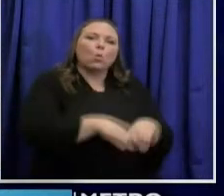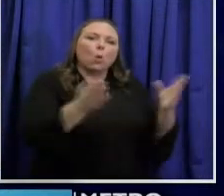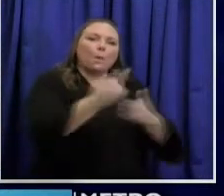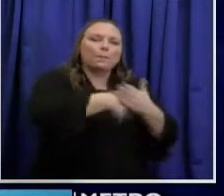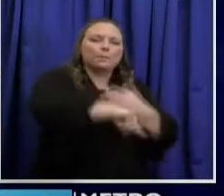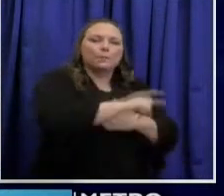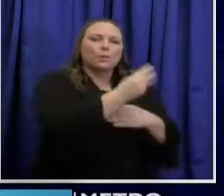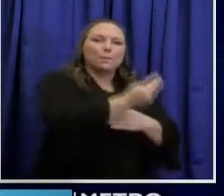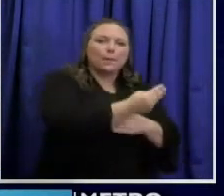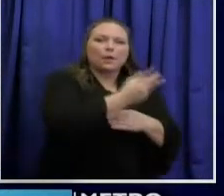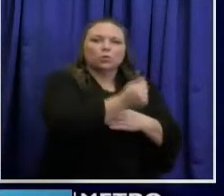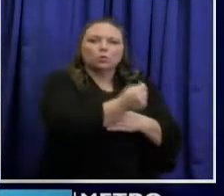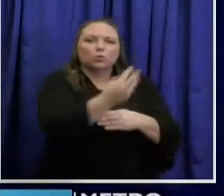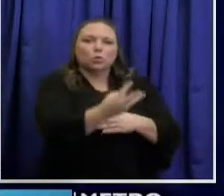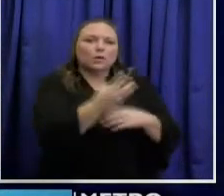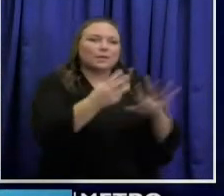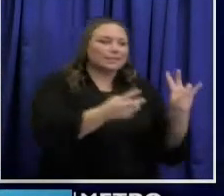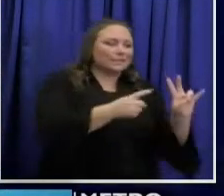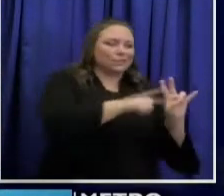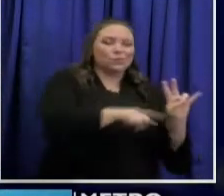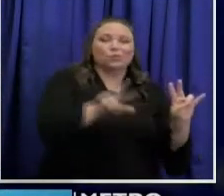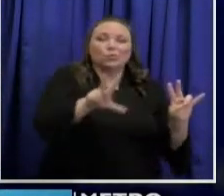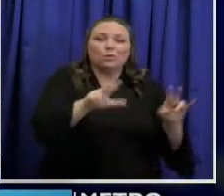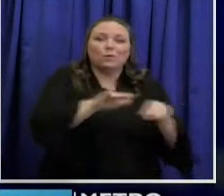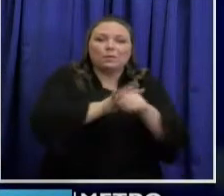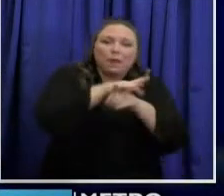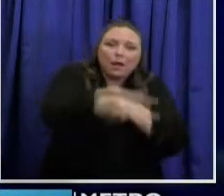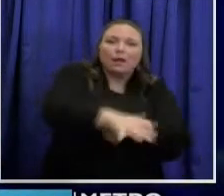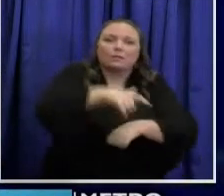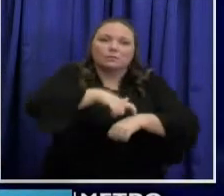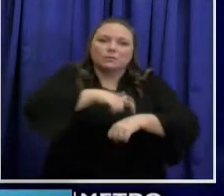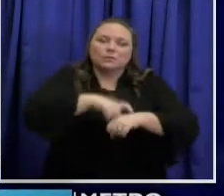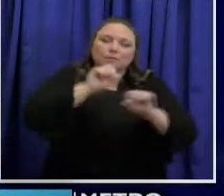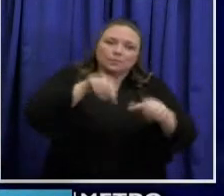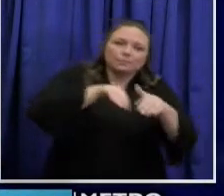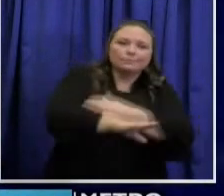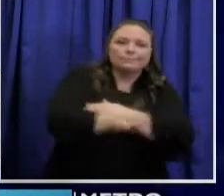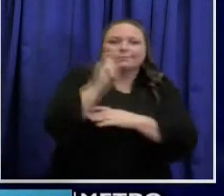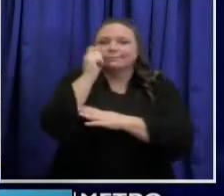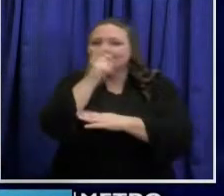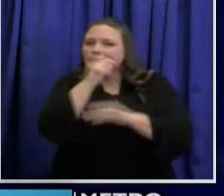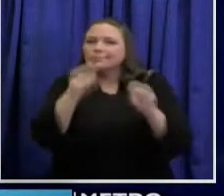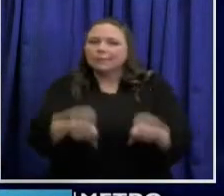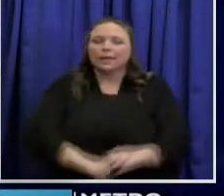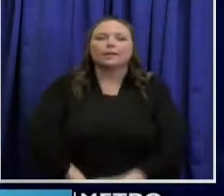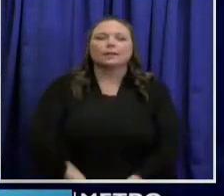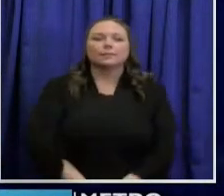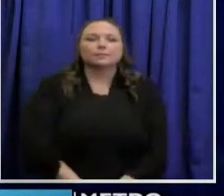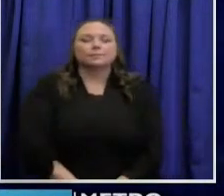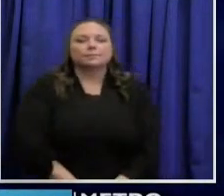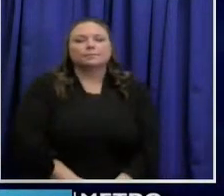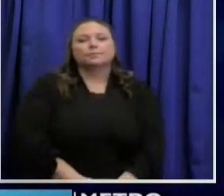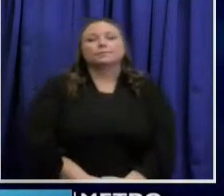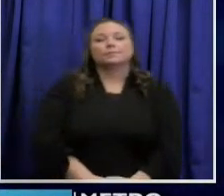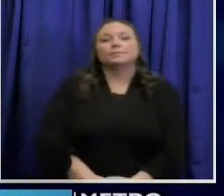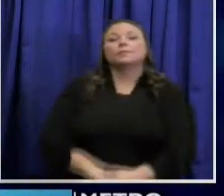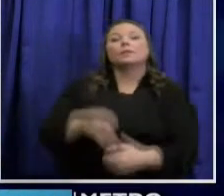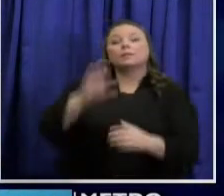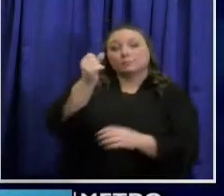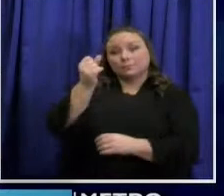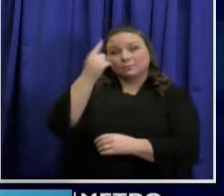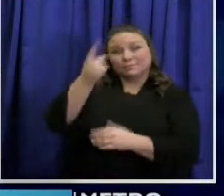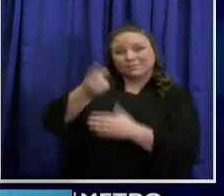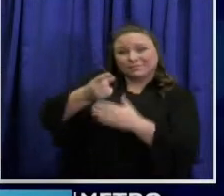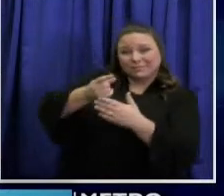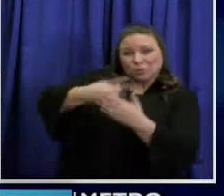and Wednesday from 7 a.m. to 3 p.m. to give people increased access to testing. Furthermore, 1 week after Thanksgiving,